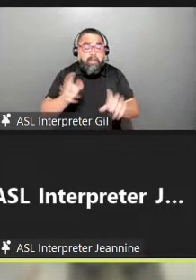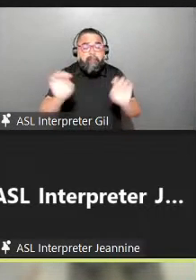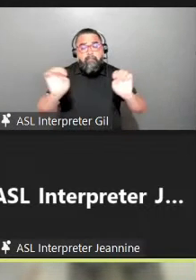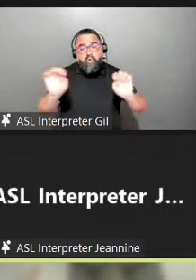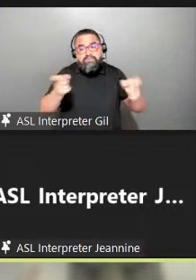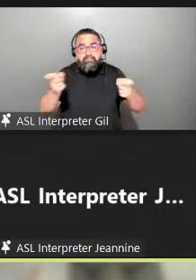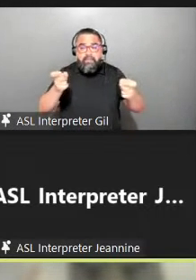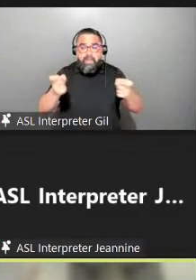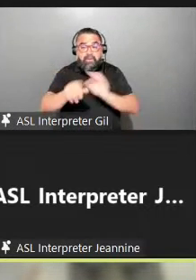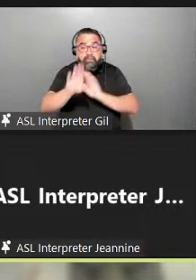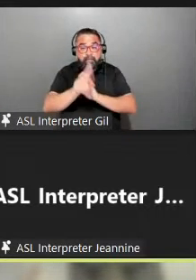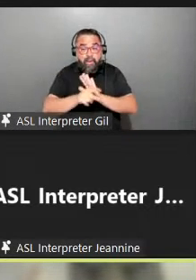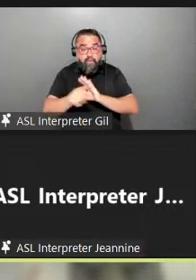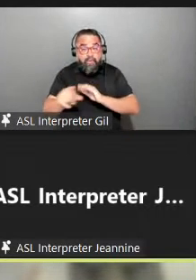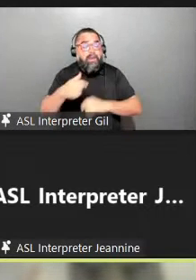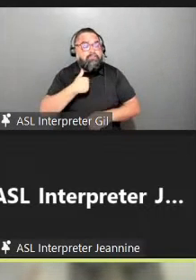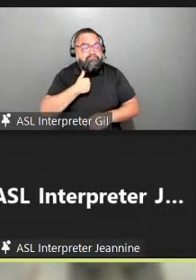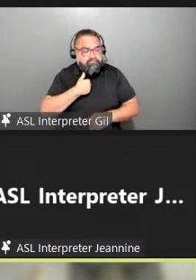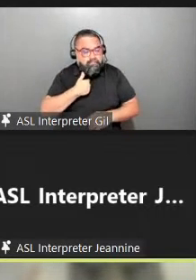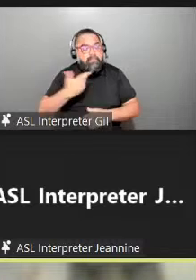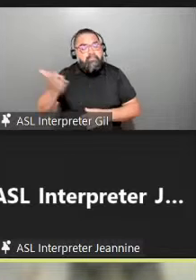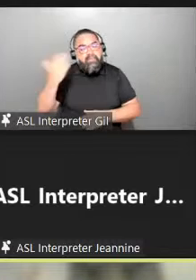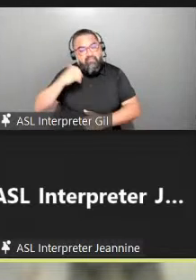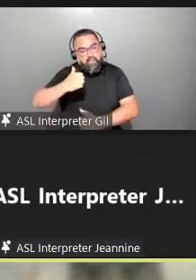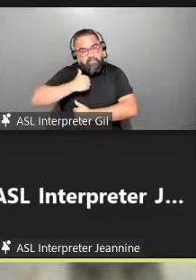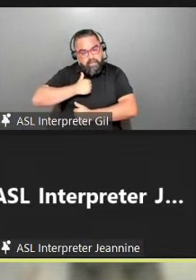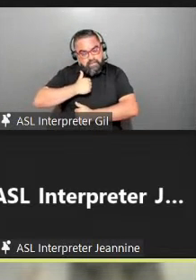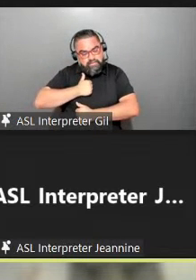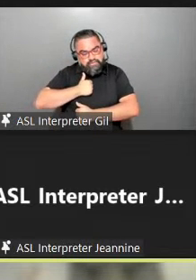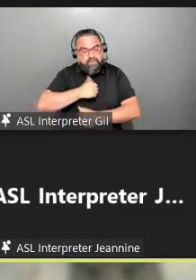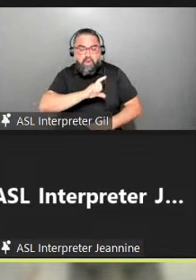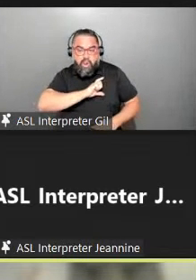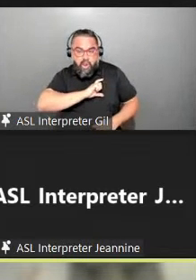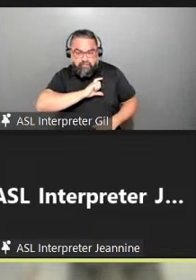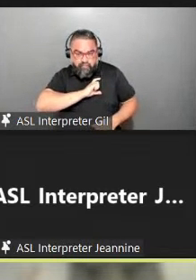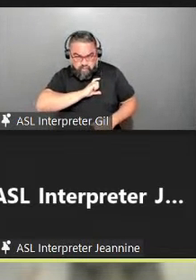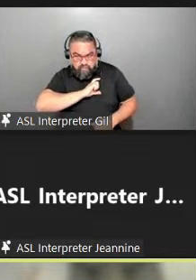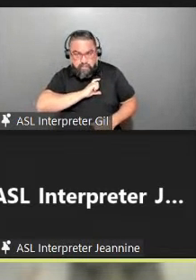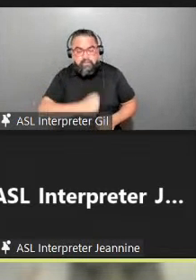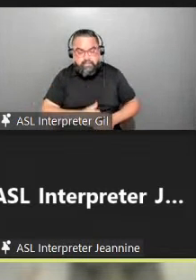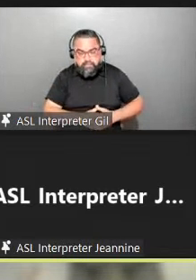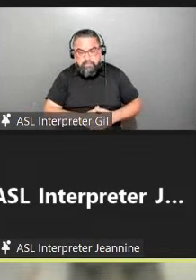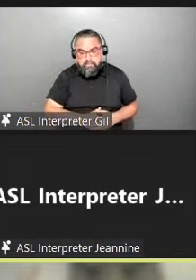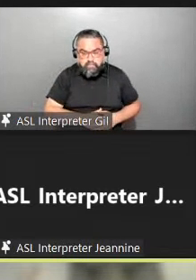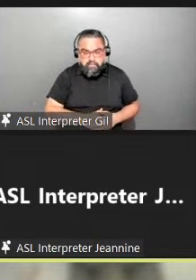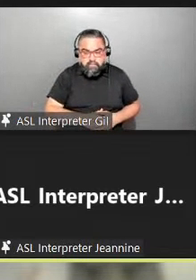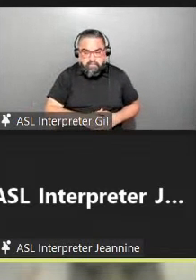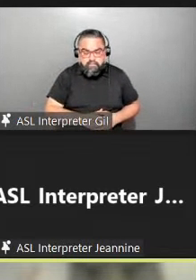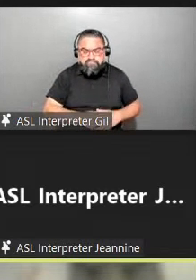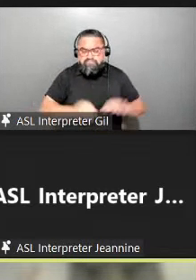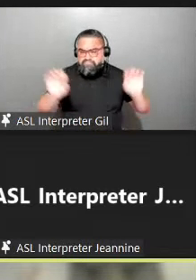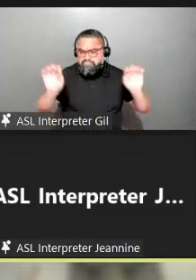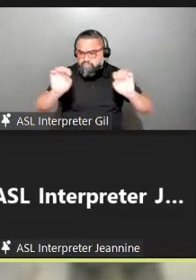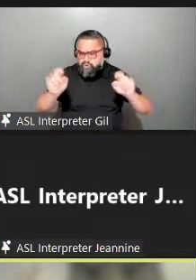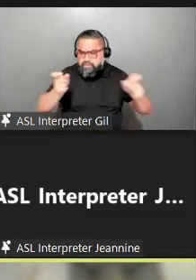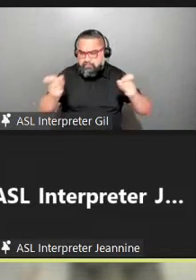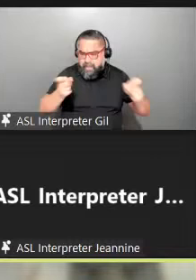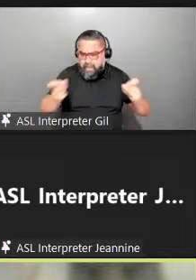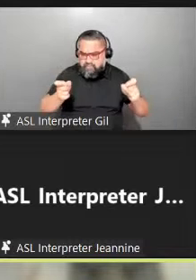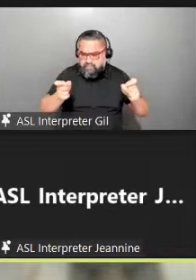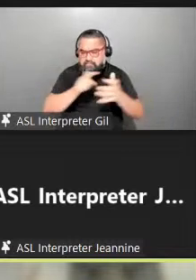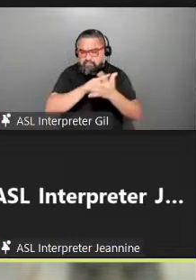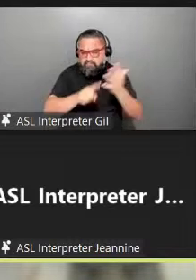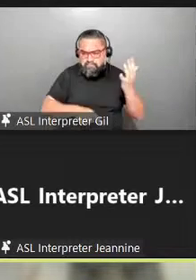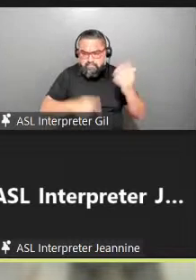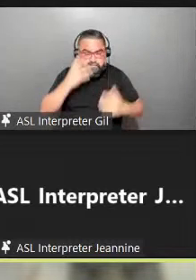former military and law enforcement, but as well, I've done quite a bit of emergency management. So what I